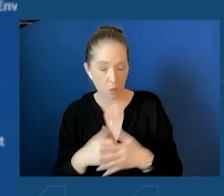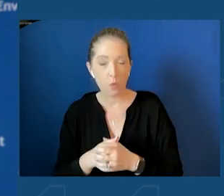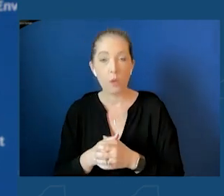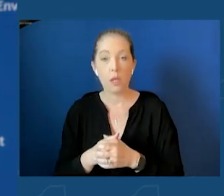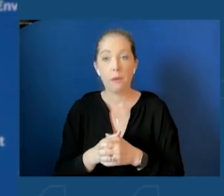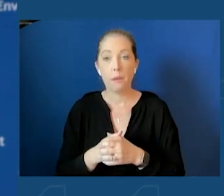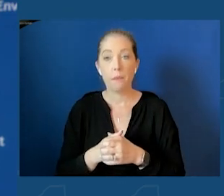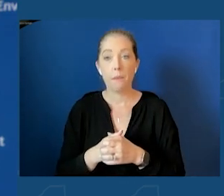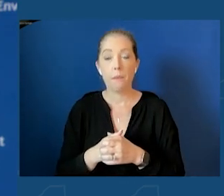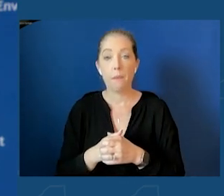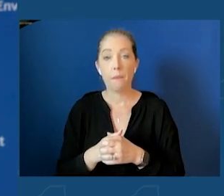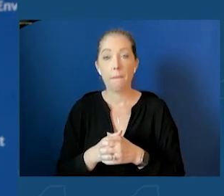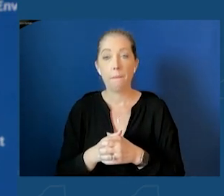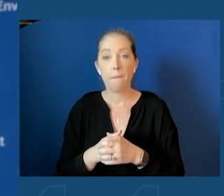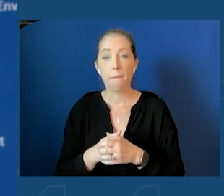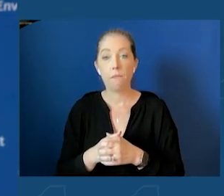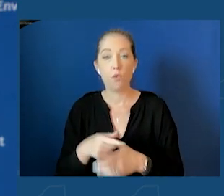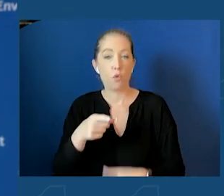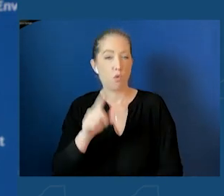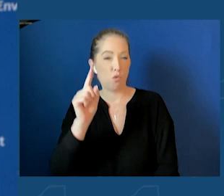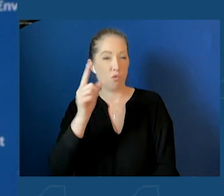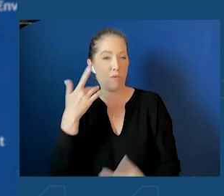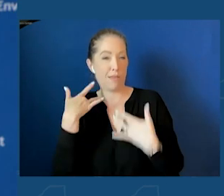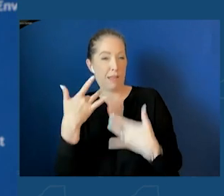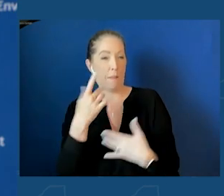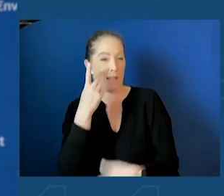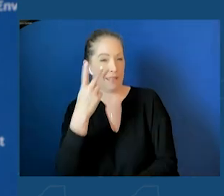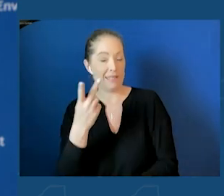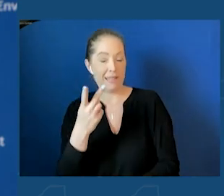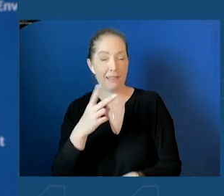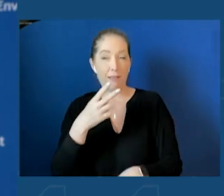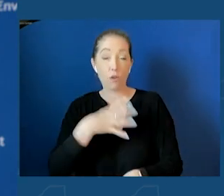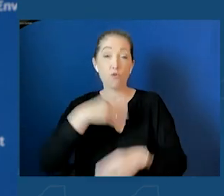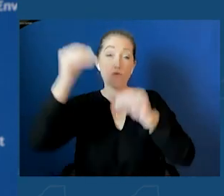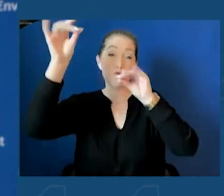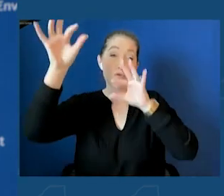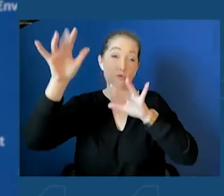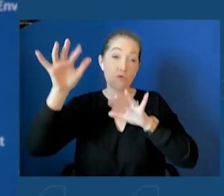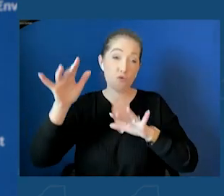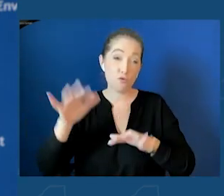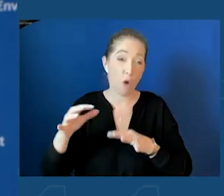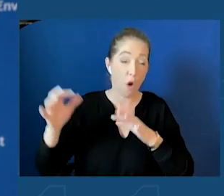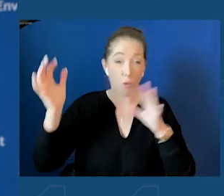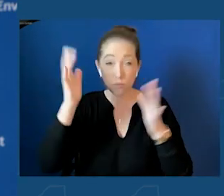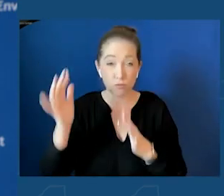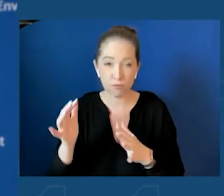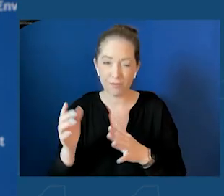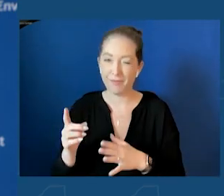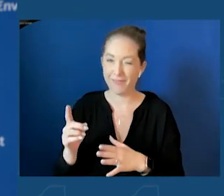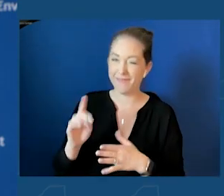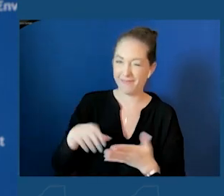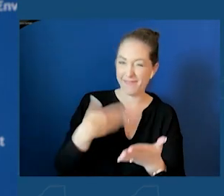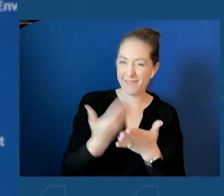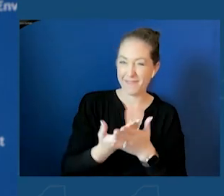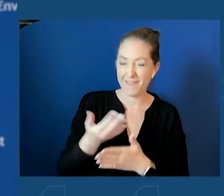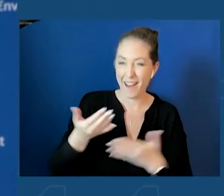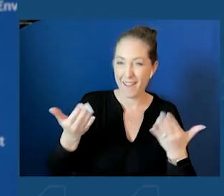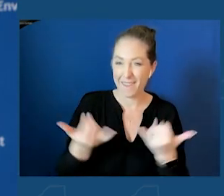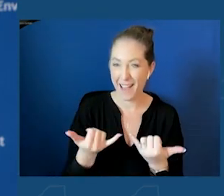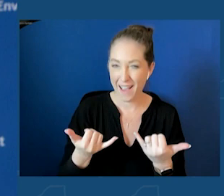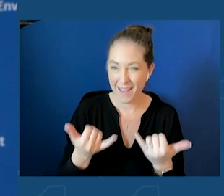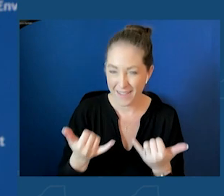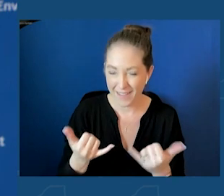You're only used to seeing her during snowstorms, but she comes when the weather is good as well, and that is our DOT Commissioner, Marie-Therese Dominguez. Thank